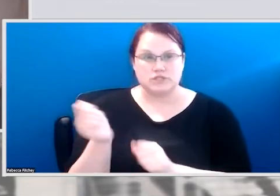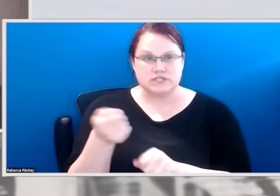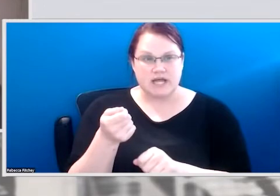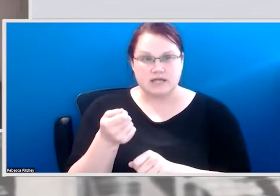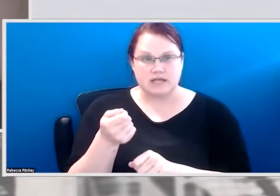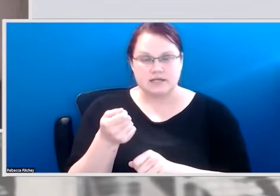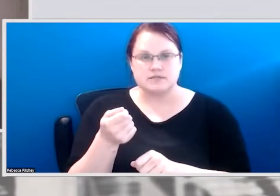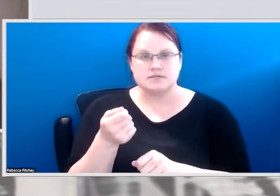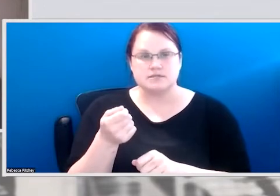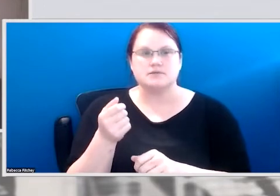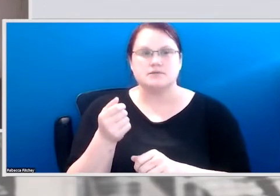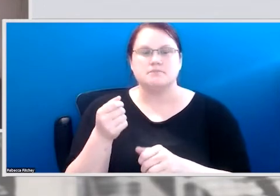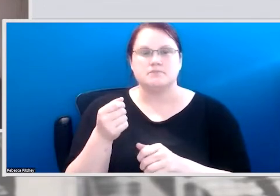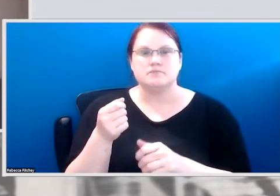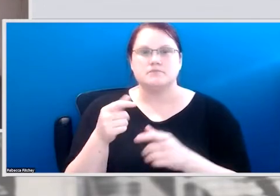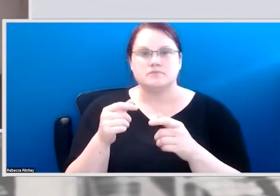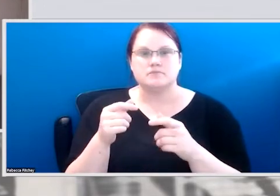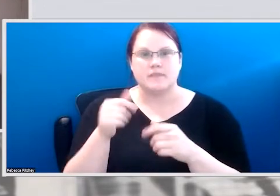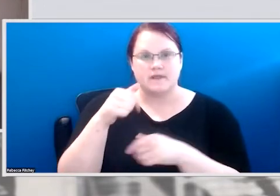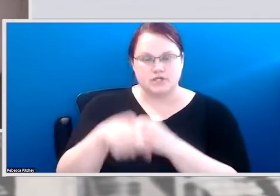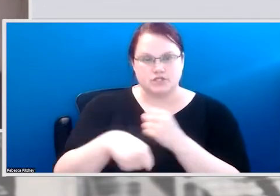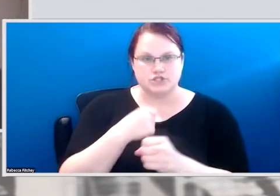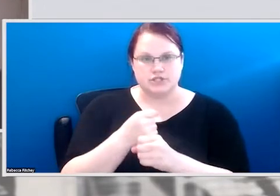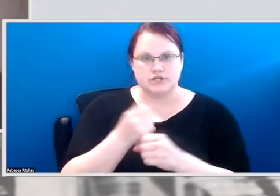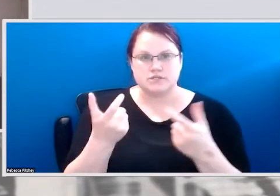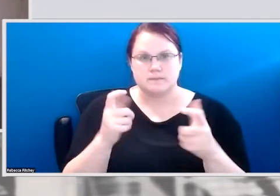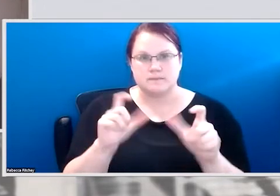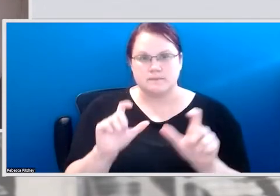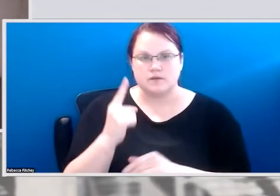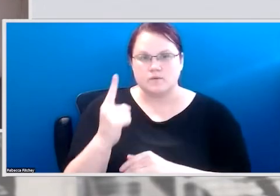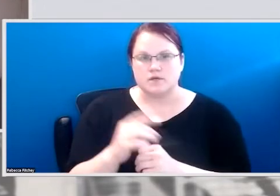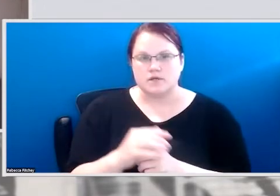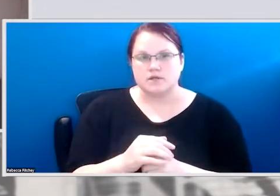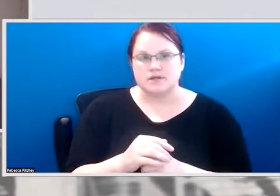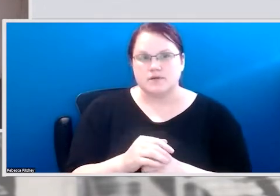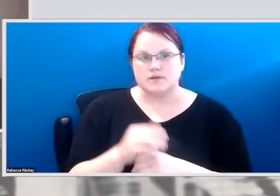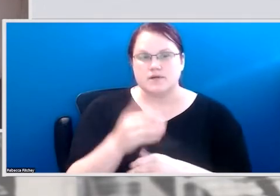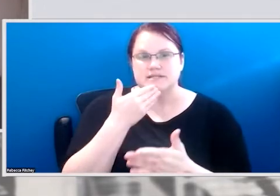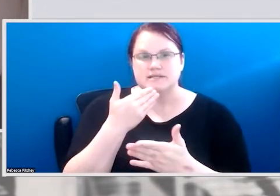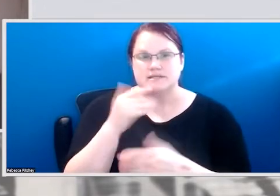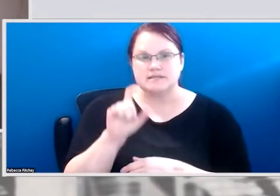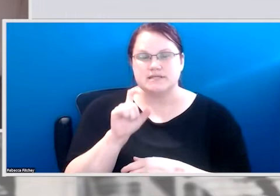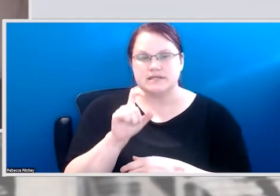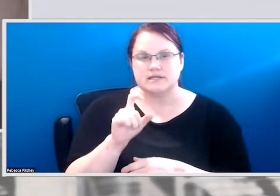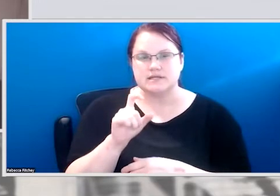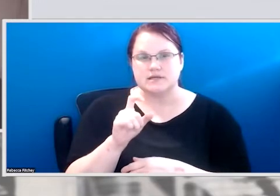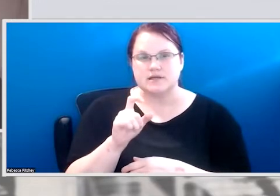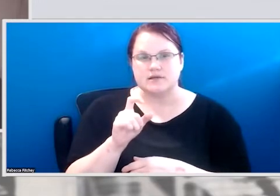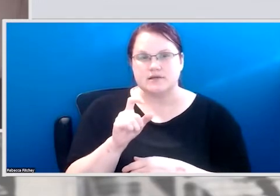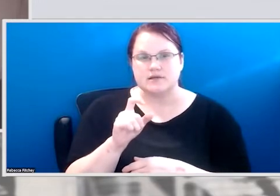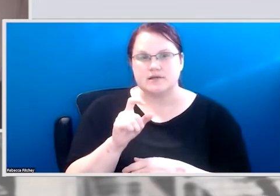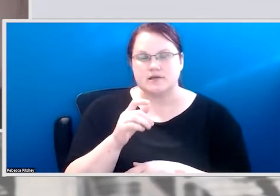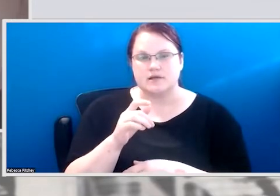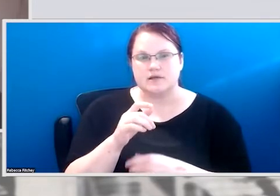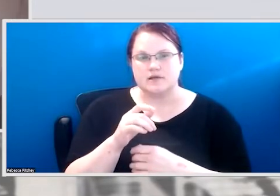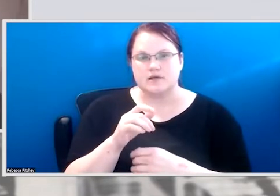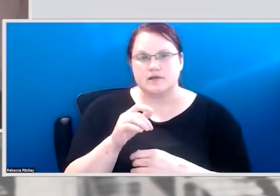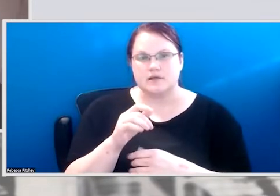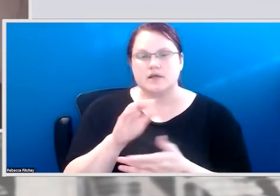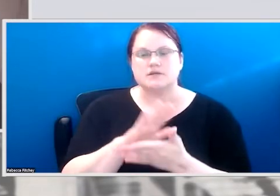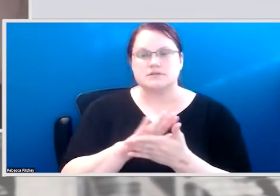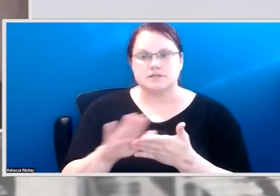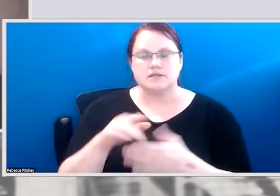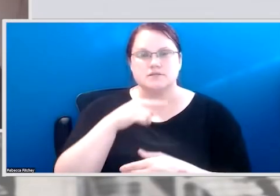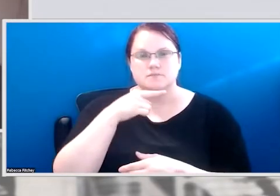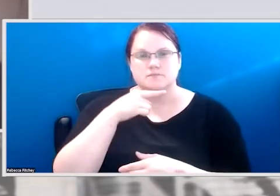this year. So that's a big one and well needed. And it was really helpful. Public Works working really closely with us to make that